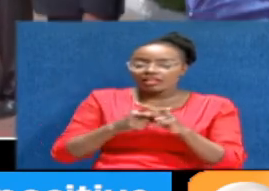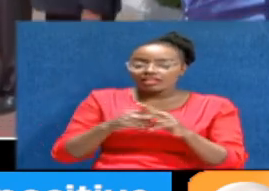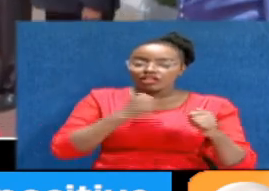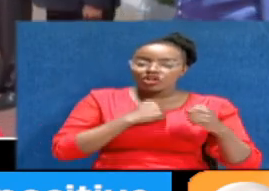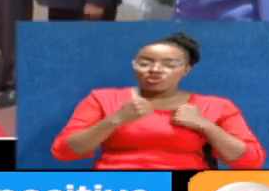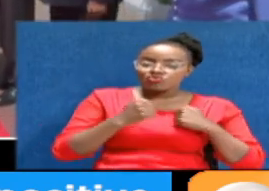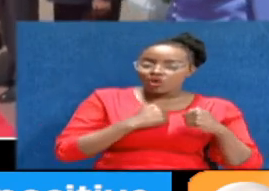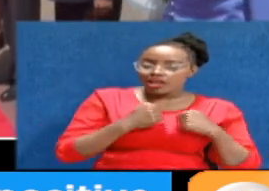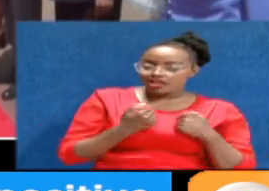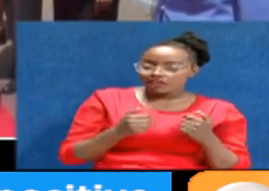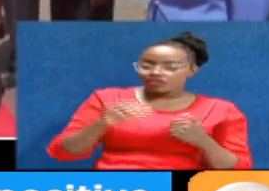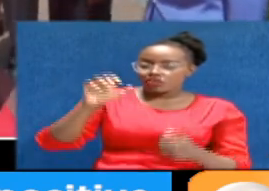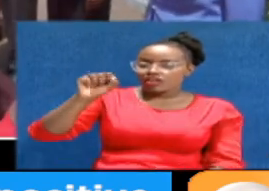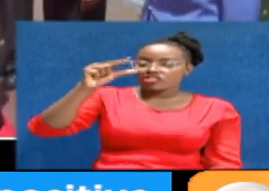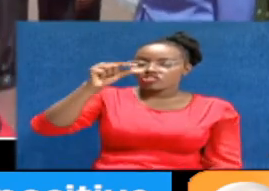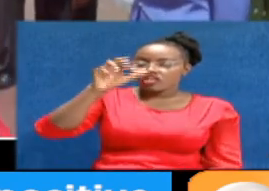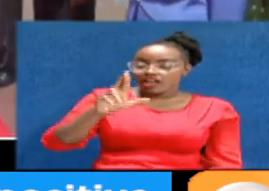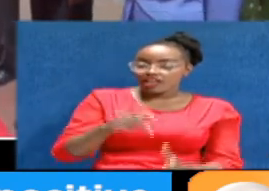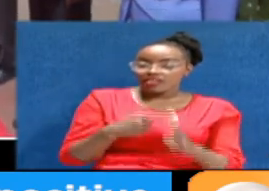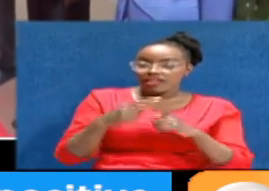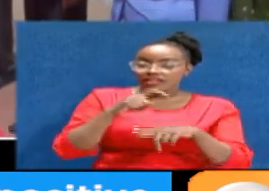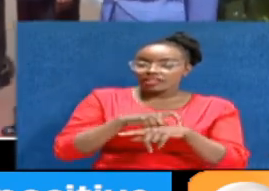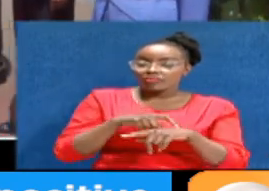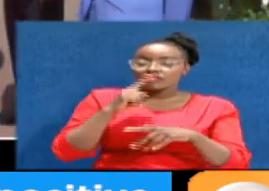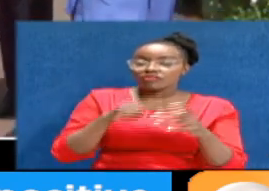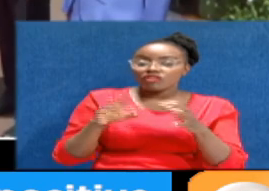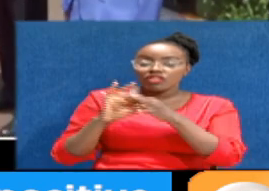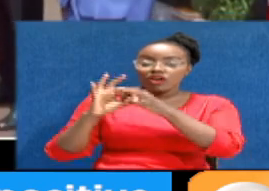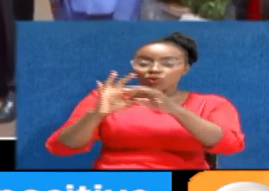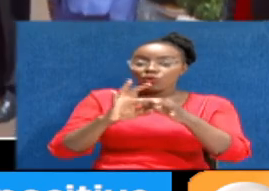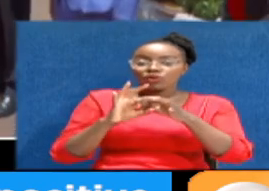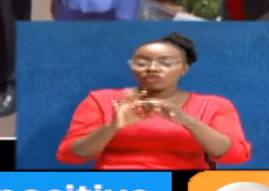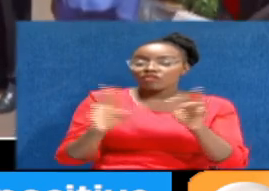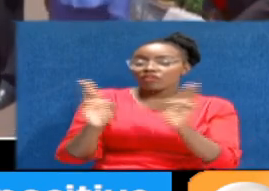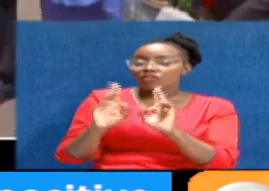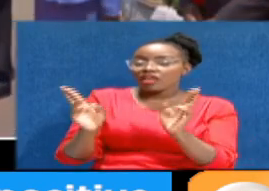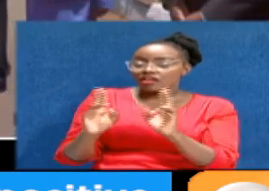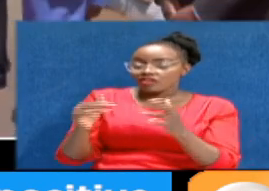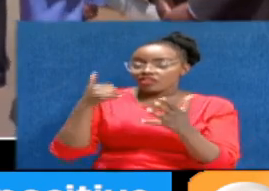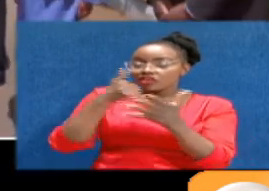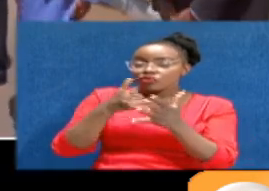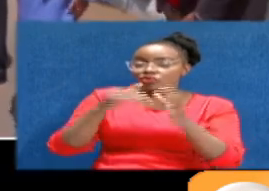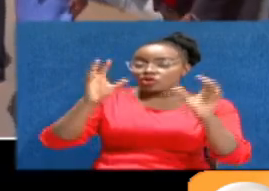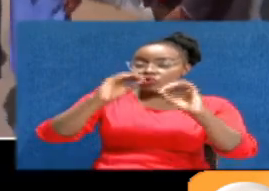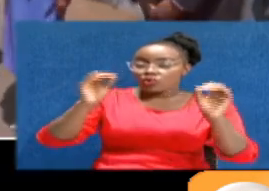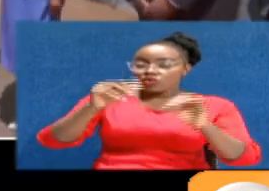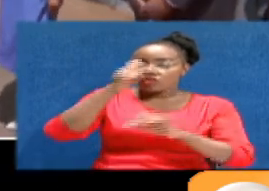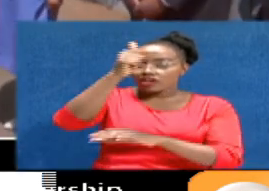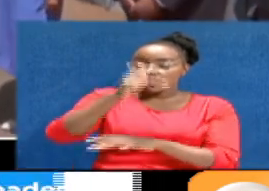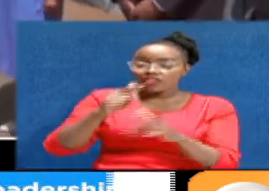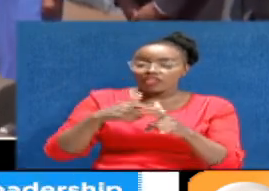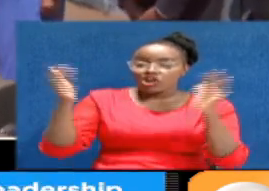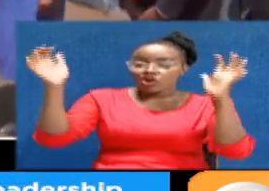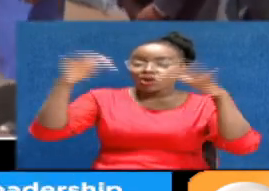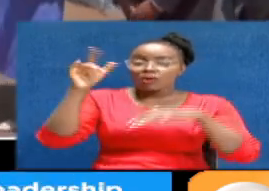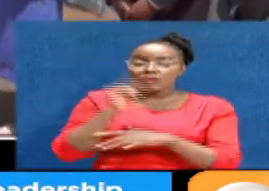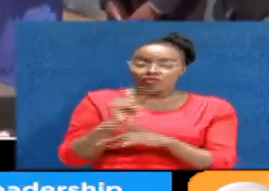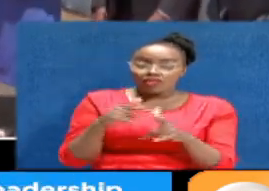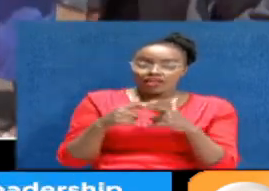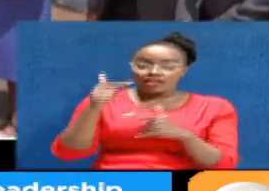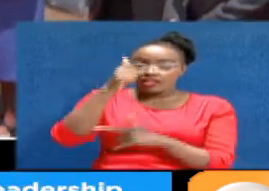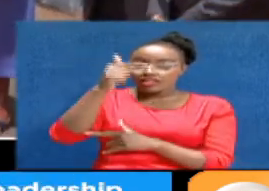and Uganda for the SGR, at the time we called it the Coalition of the Willing to the Exclusion of Tanzania, and then that collapsed. What